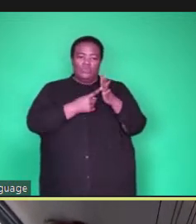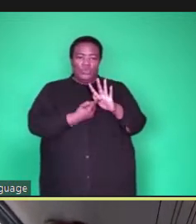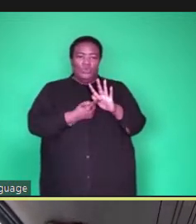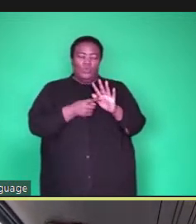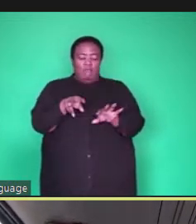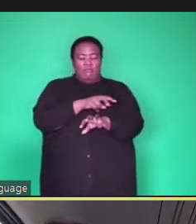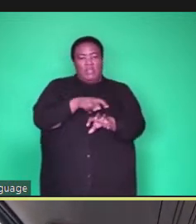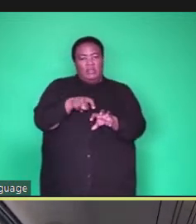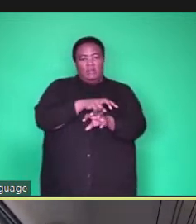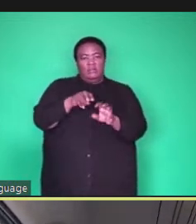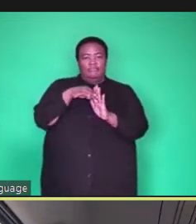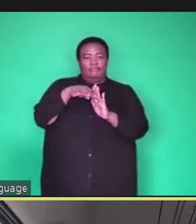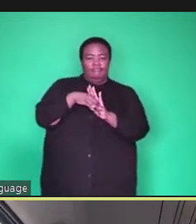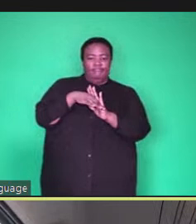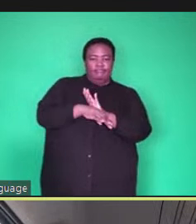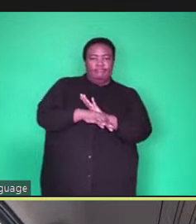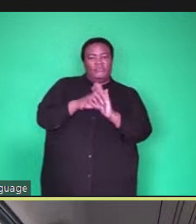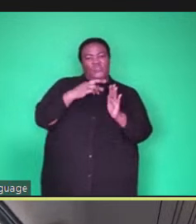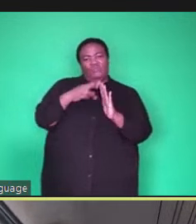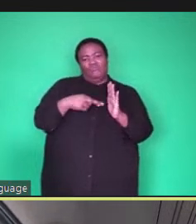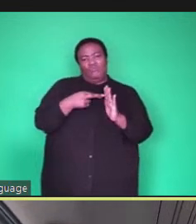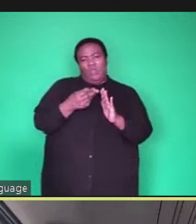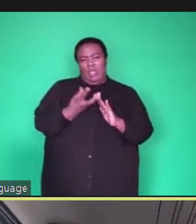a declining role, and